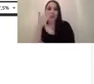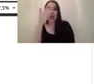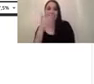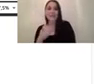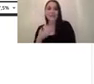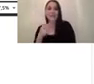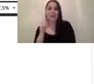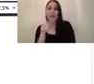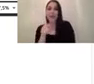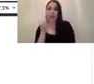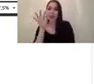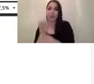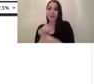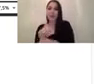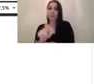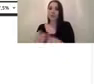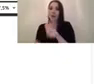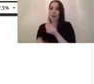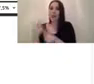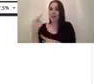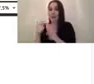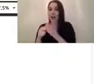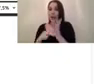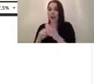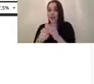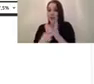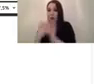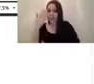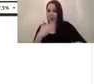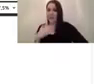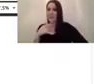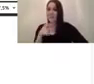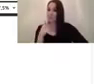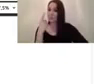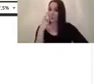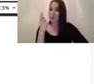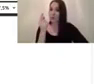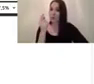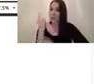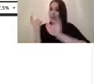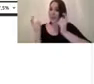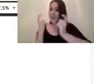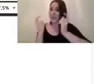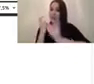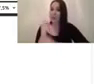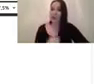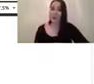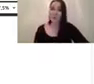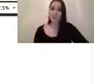Here there's also another interface. We can actually consider it another interface, although it's